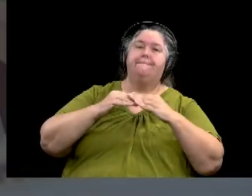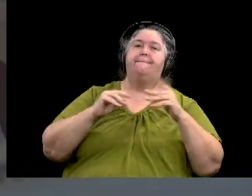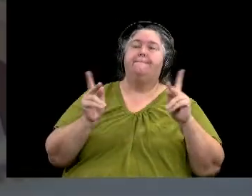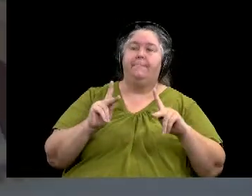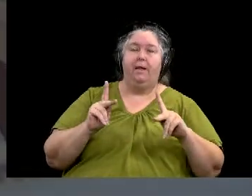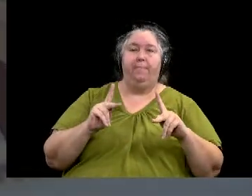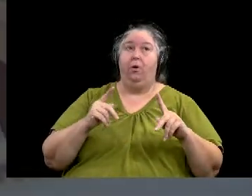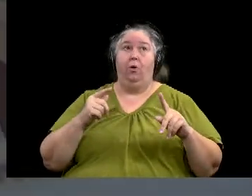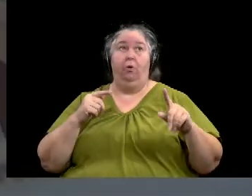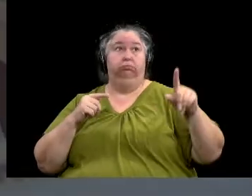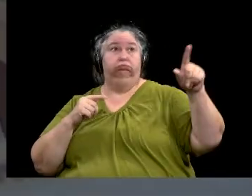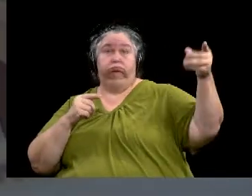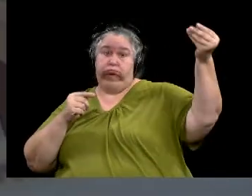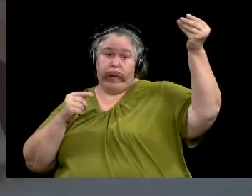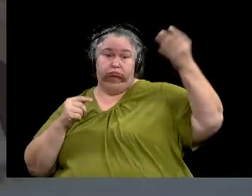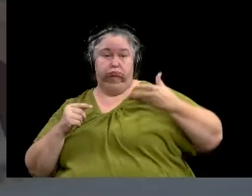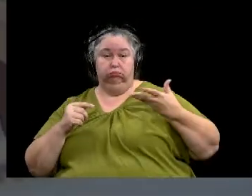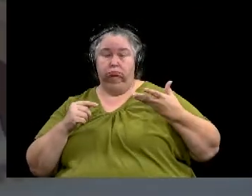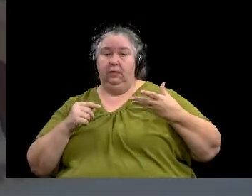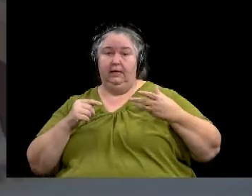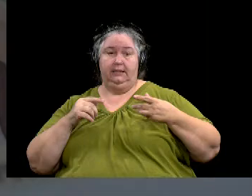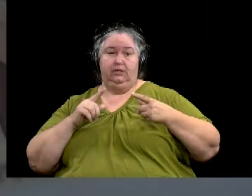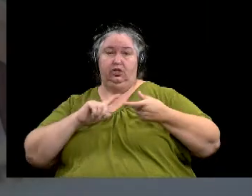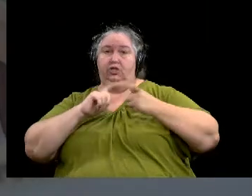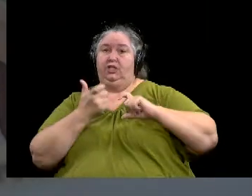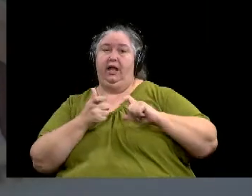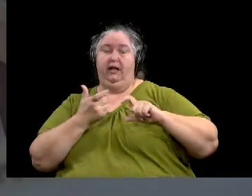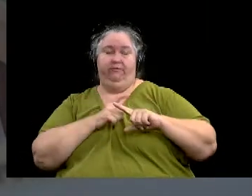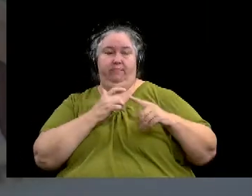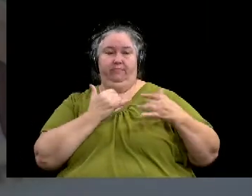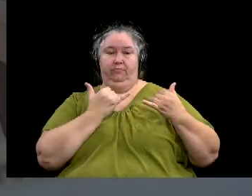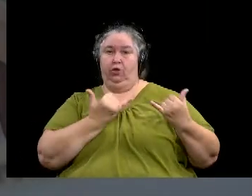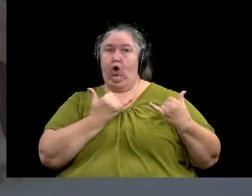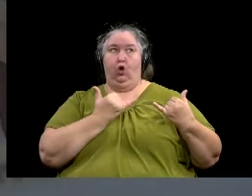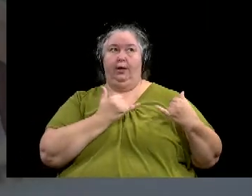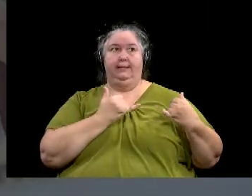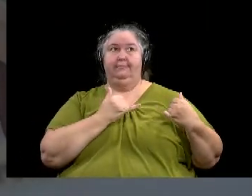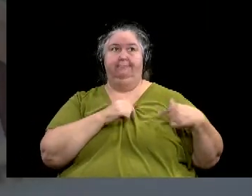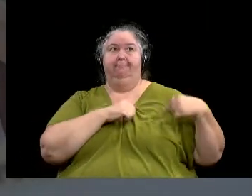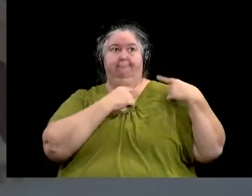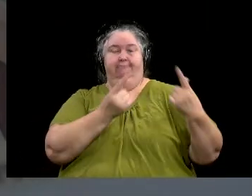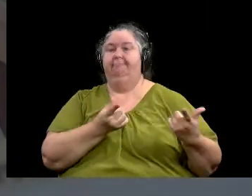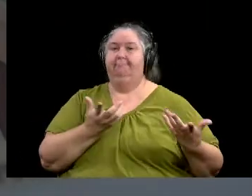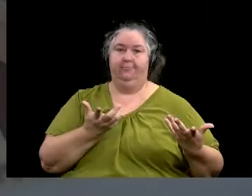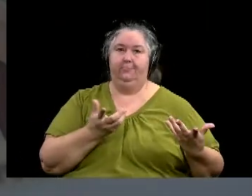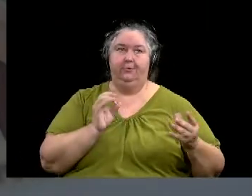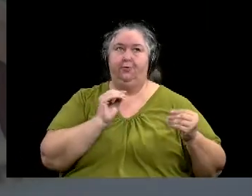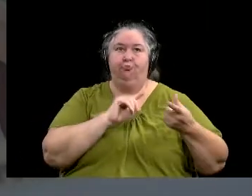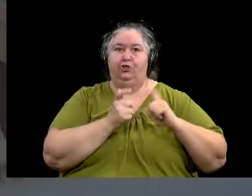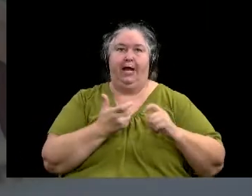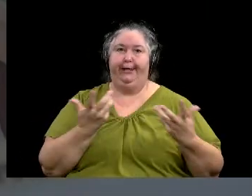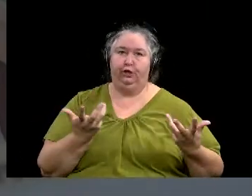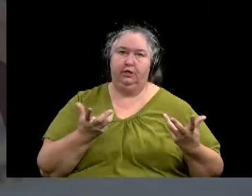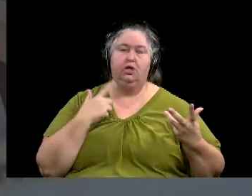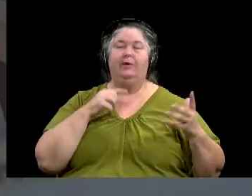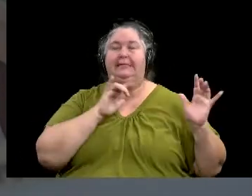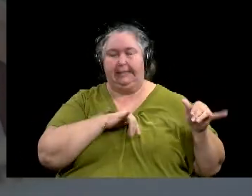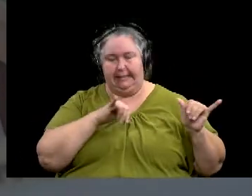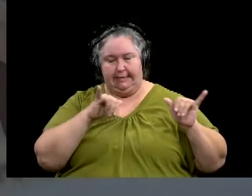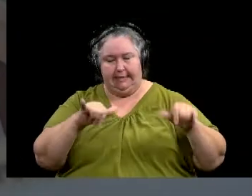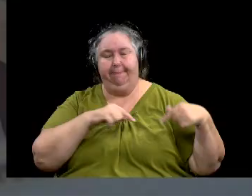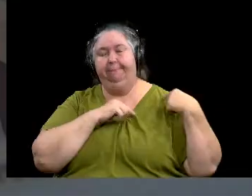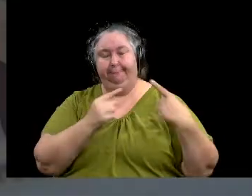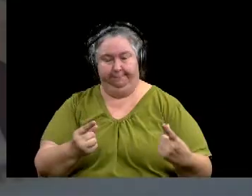from the current system at this time. And so what has been the case looks to be what will remain